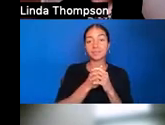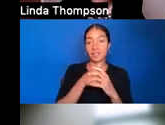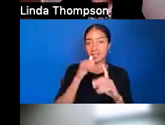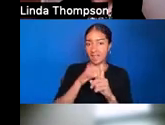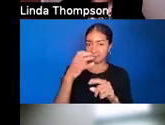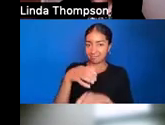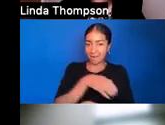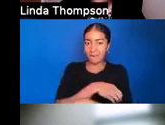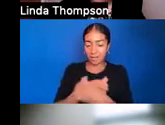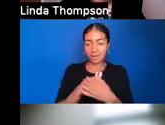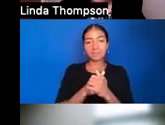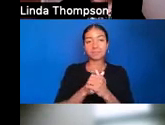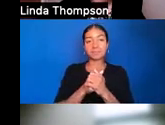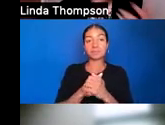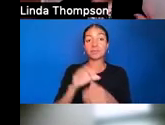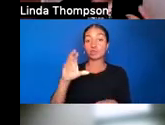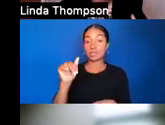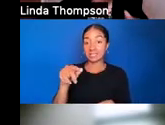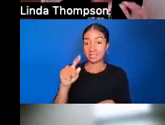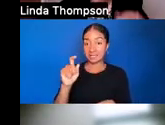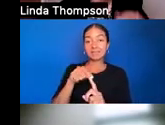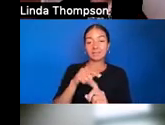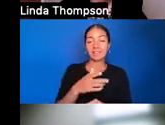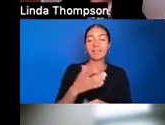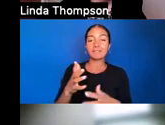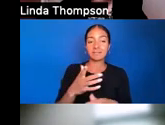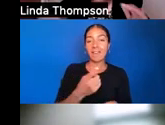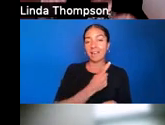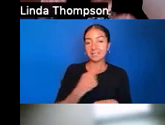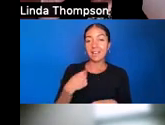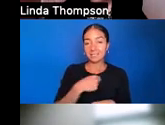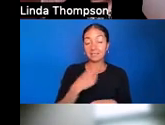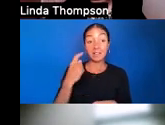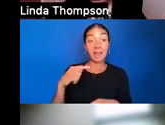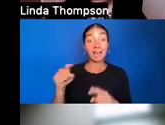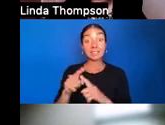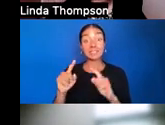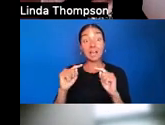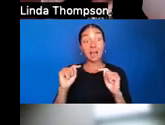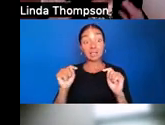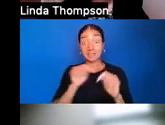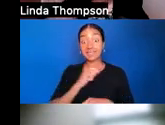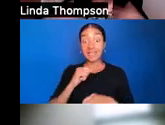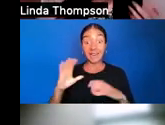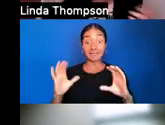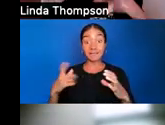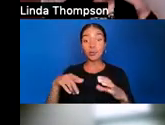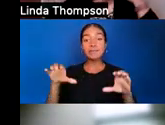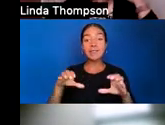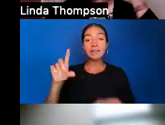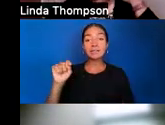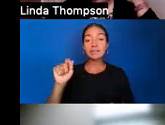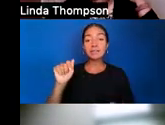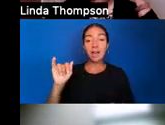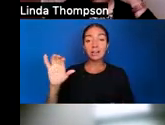powerful. Christine has asked us, we have done as a staff Tai Chi together, where we watch